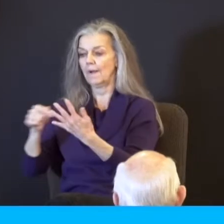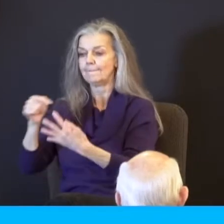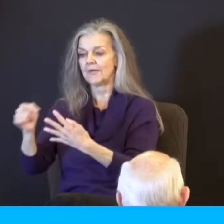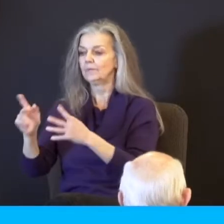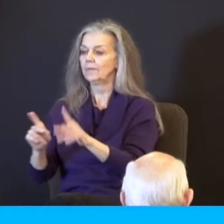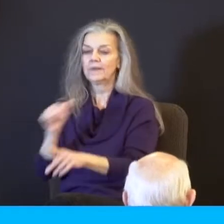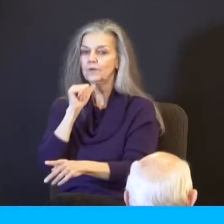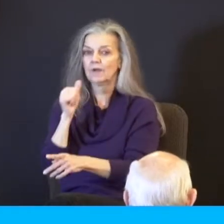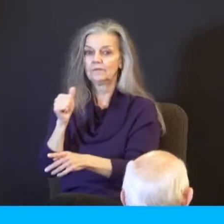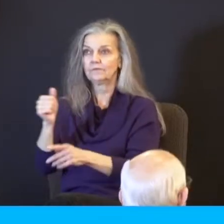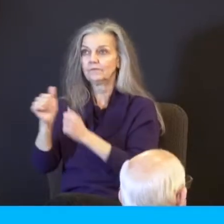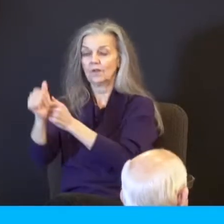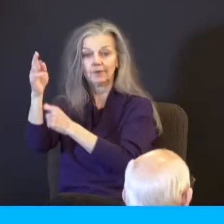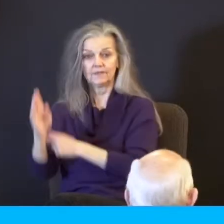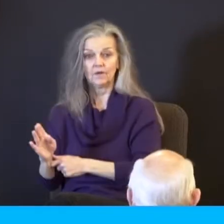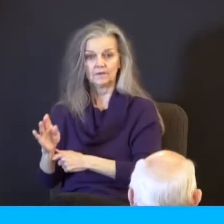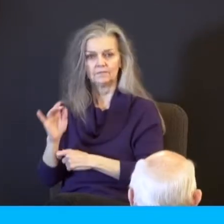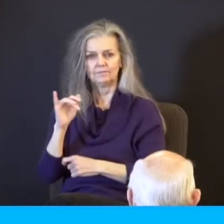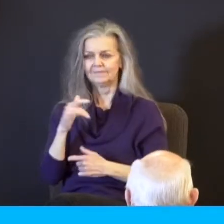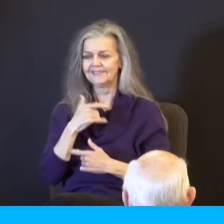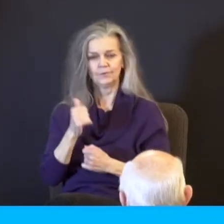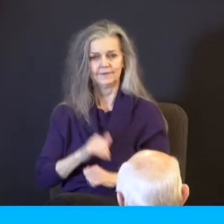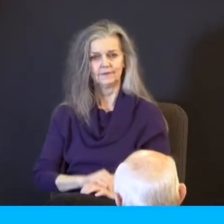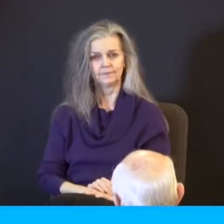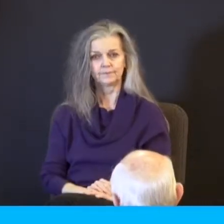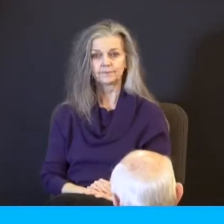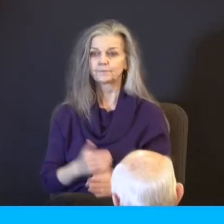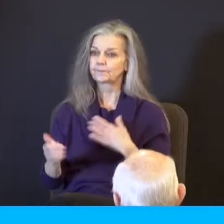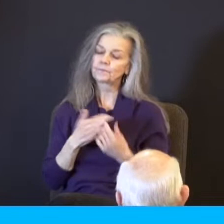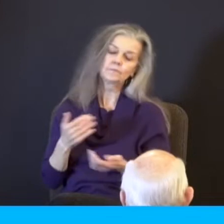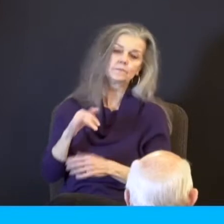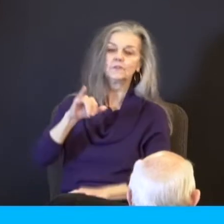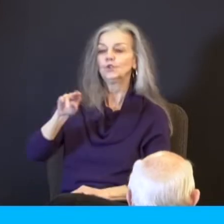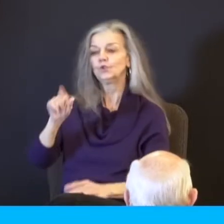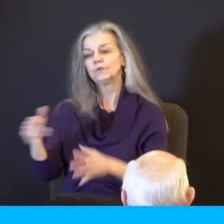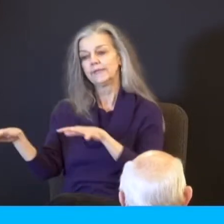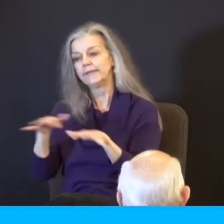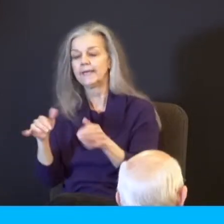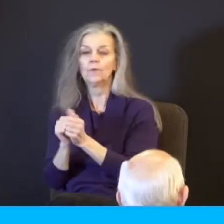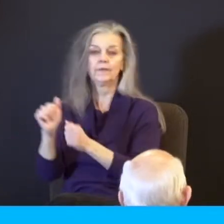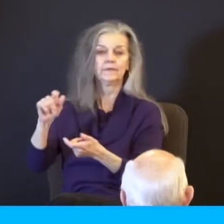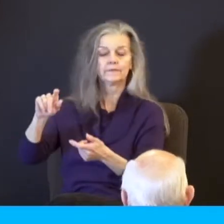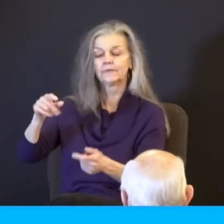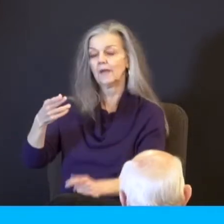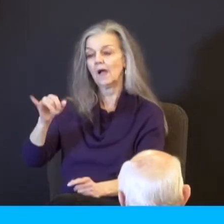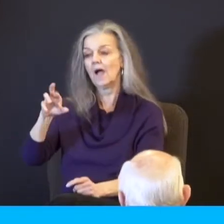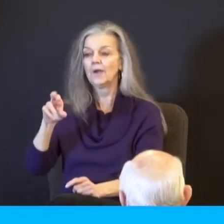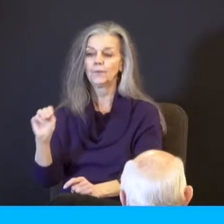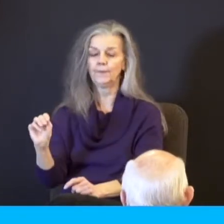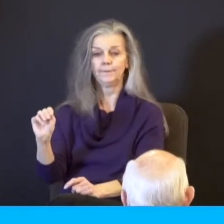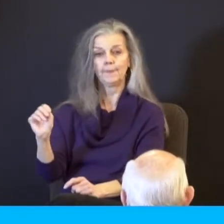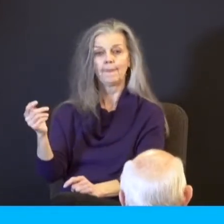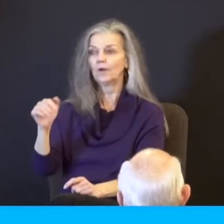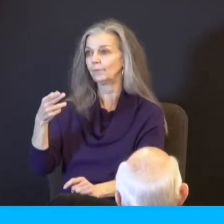That's interesting. So he's hanging out with Hiram of the Adulamites. He's down there. He sees